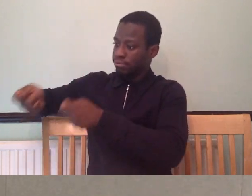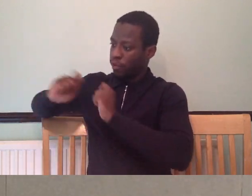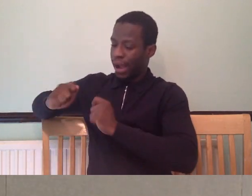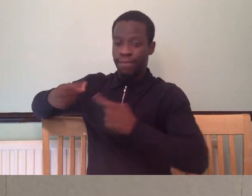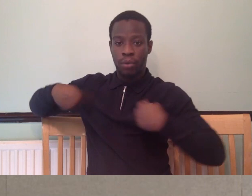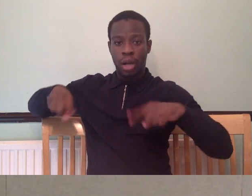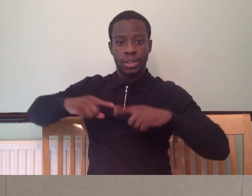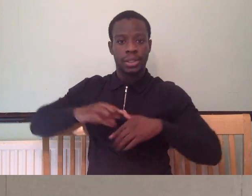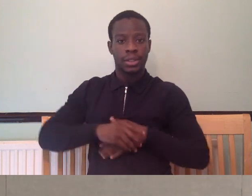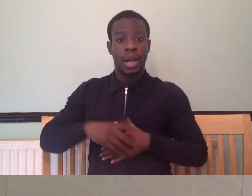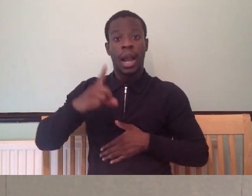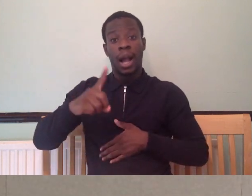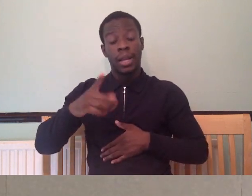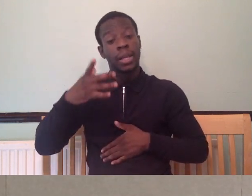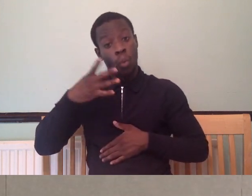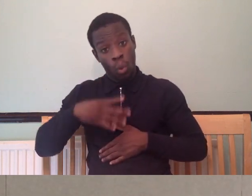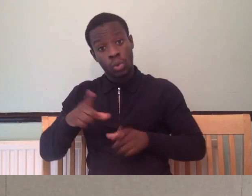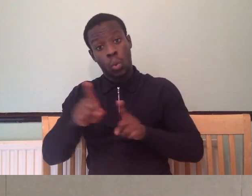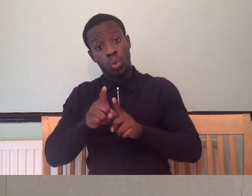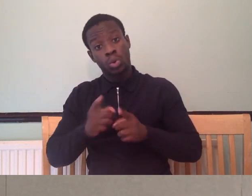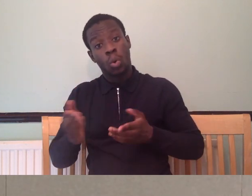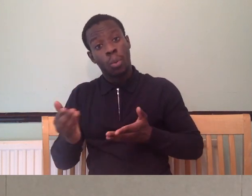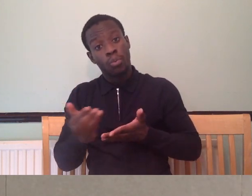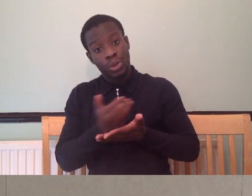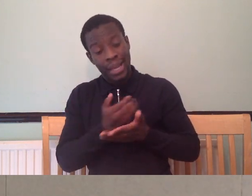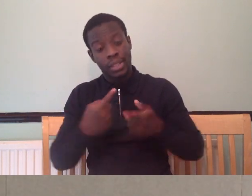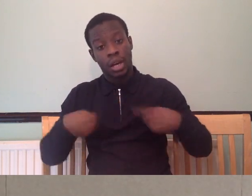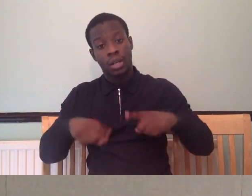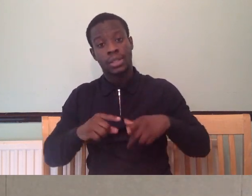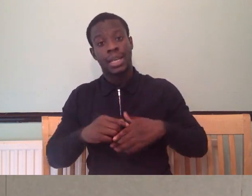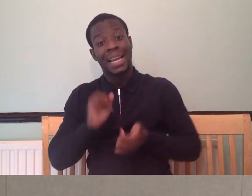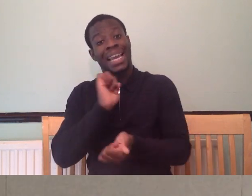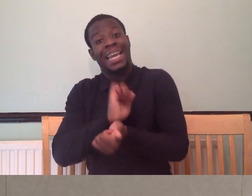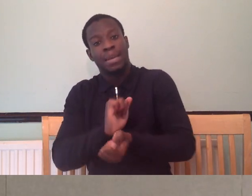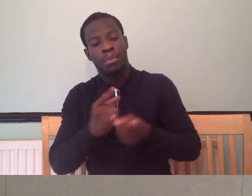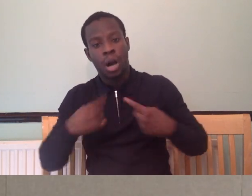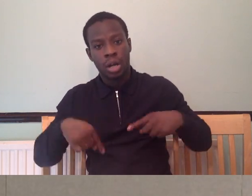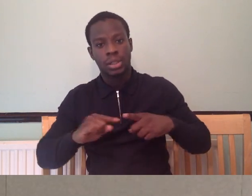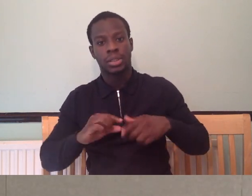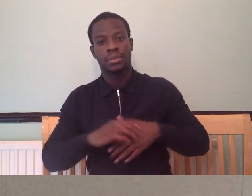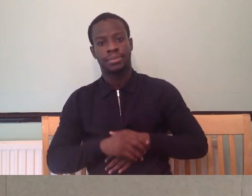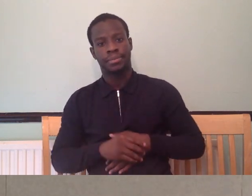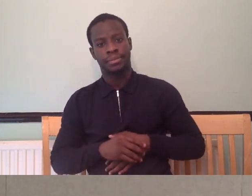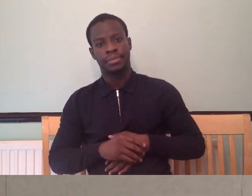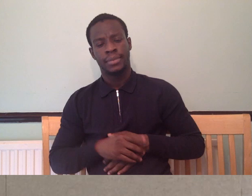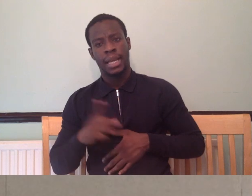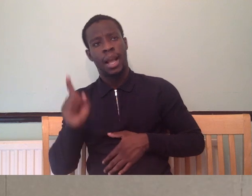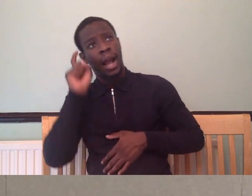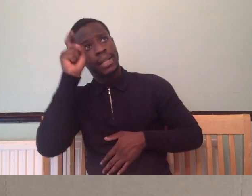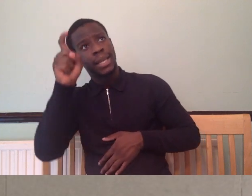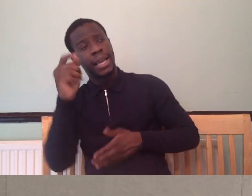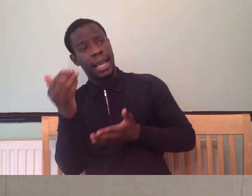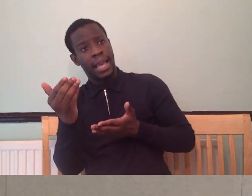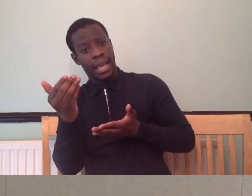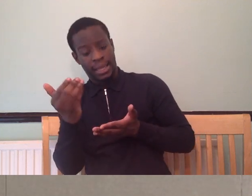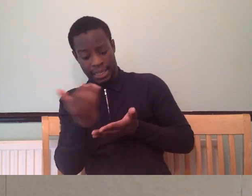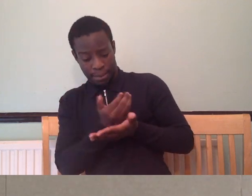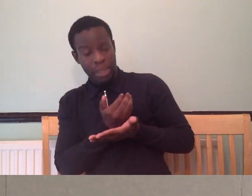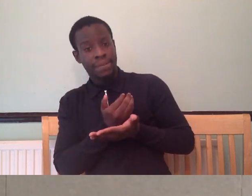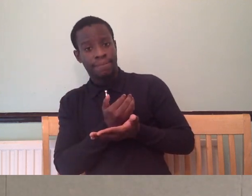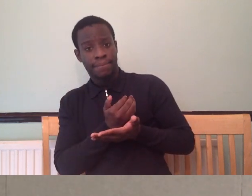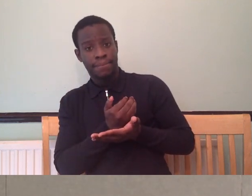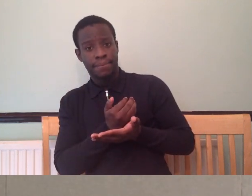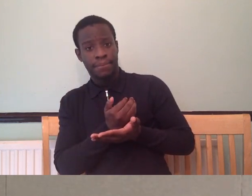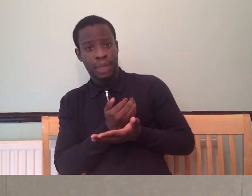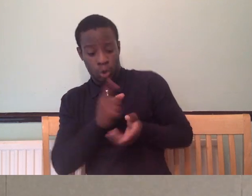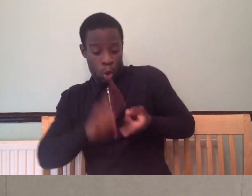he wants to protect us. The Lord bless you and keep you. That idea of keeping us safe, keeping